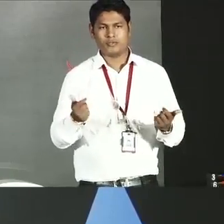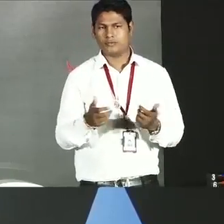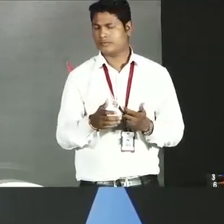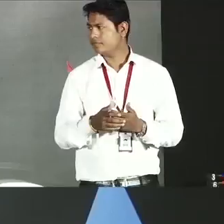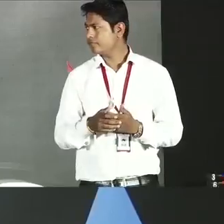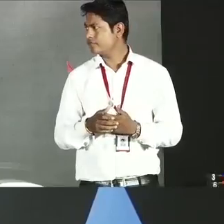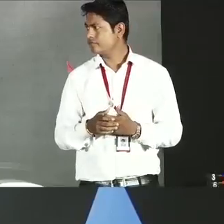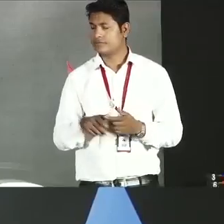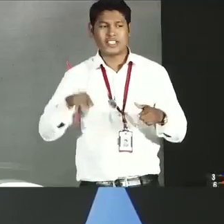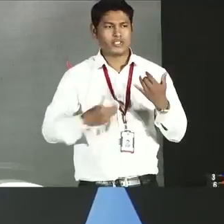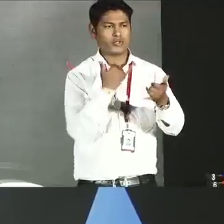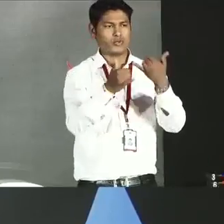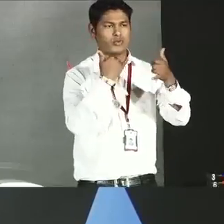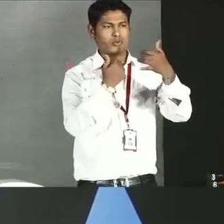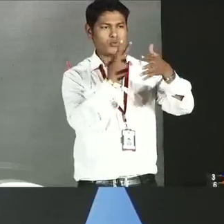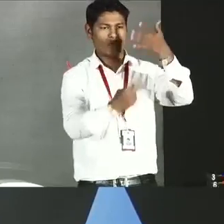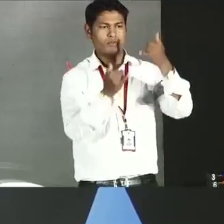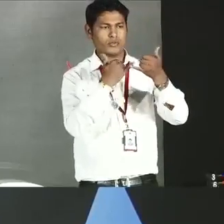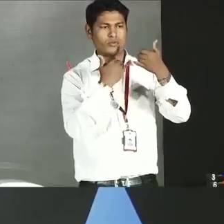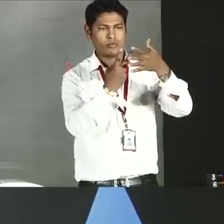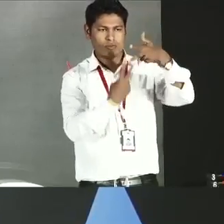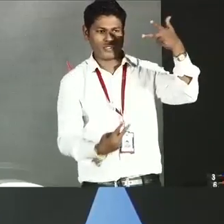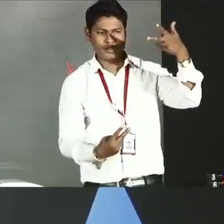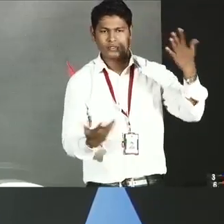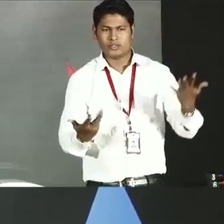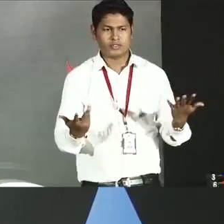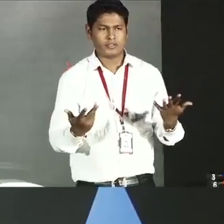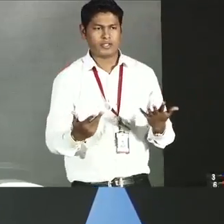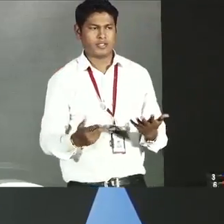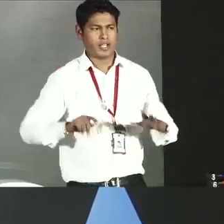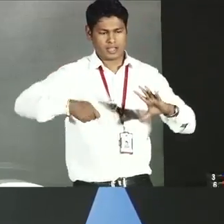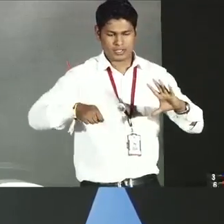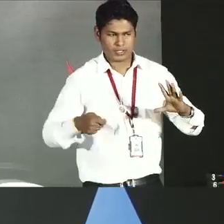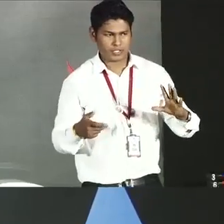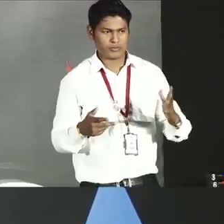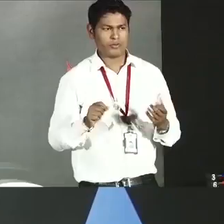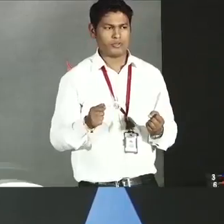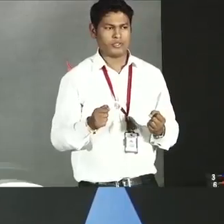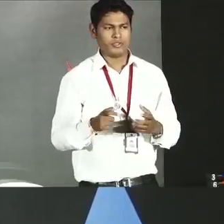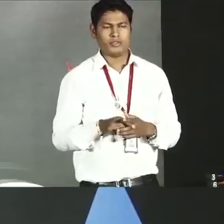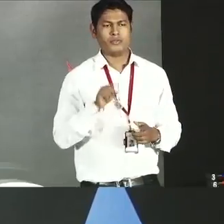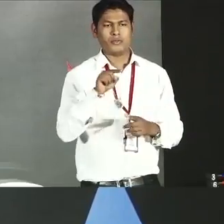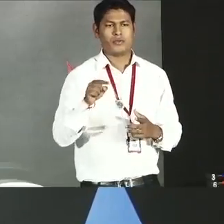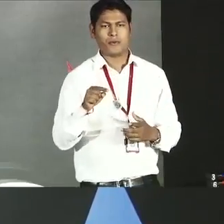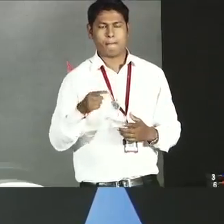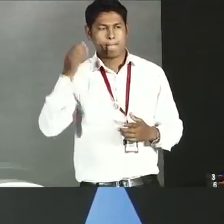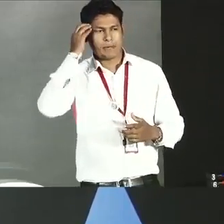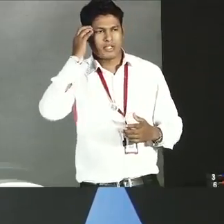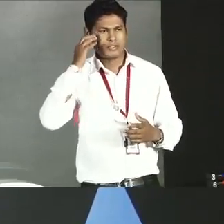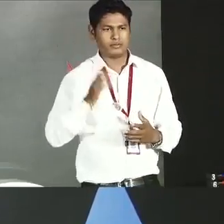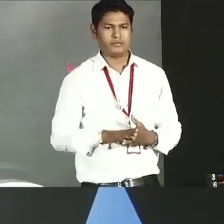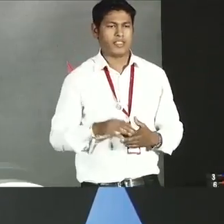of this as a story that everyone can think about how technology can be used in ways that maybe people hadn't thought of